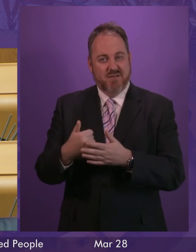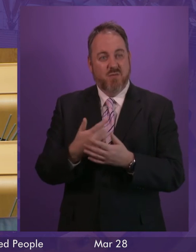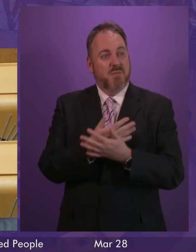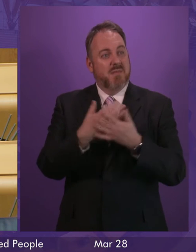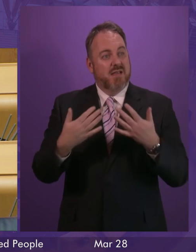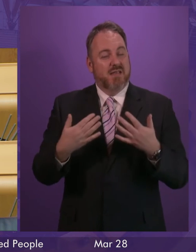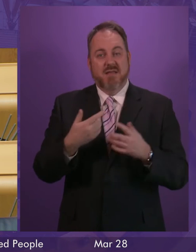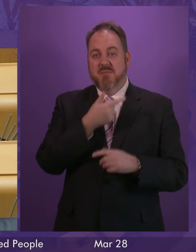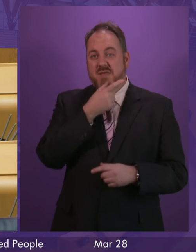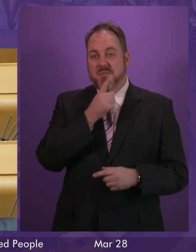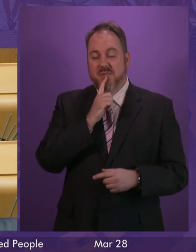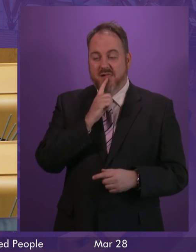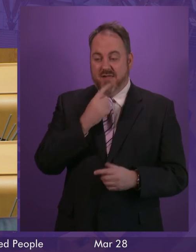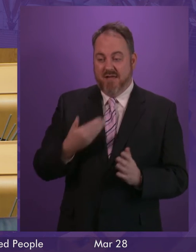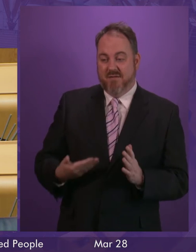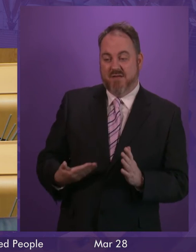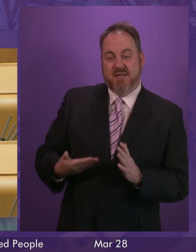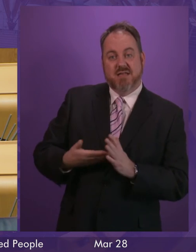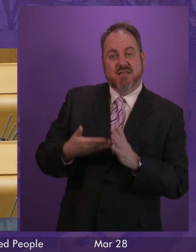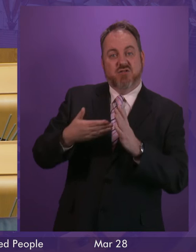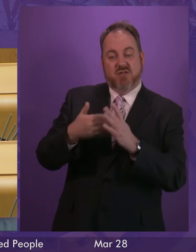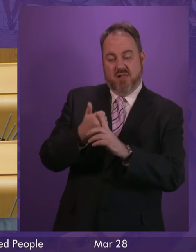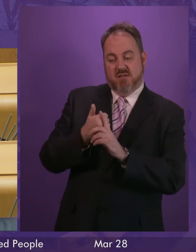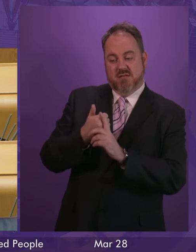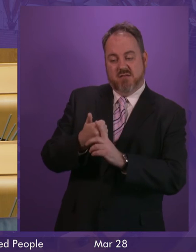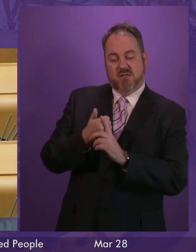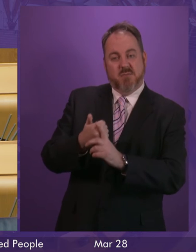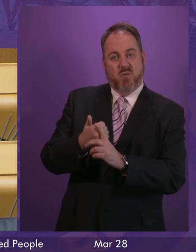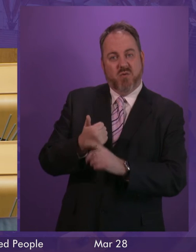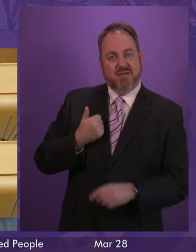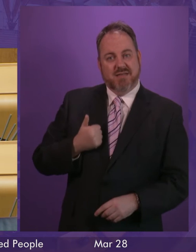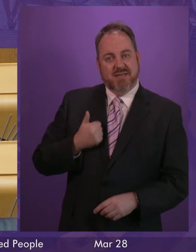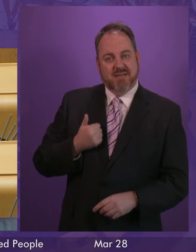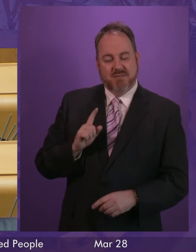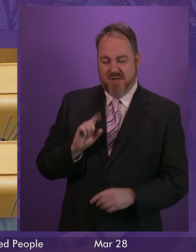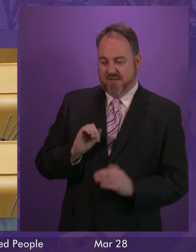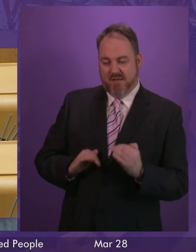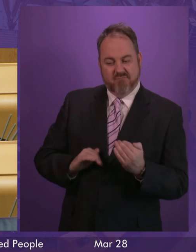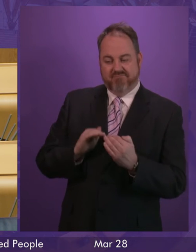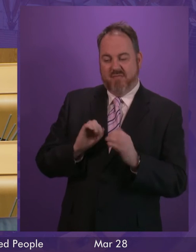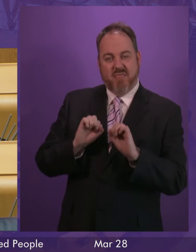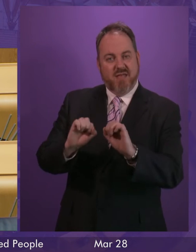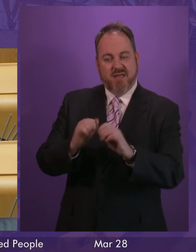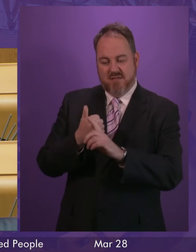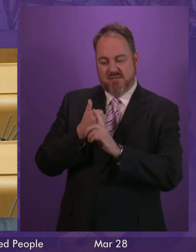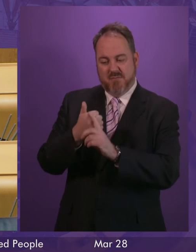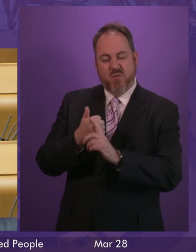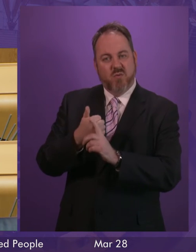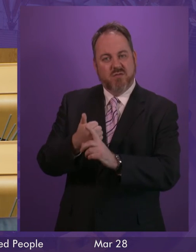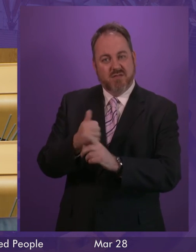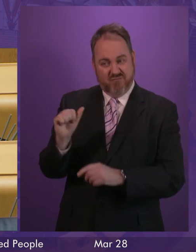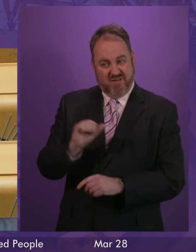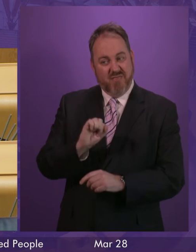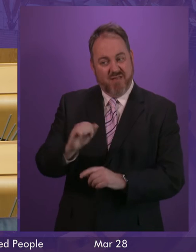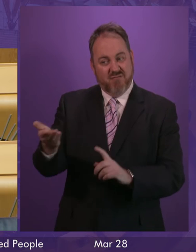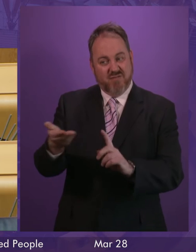additional support needs who are not getting the support that they deserve. I hear from